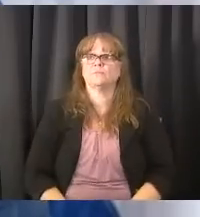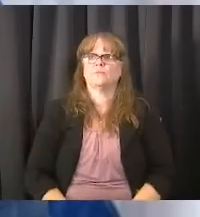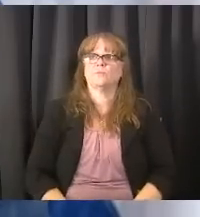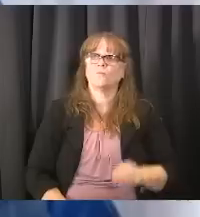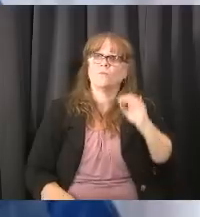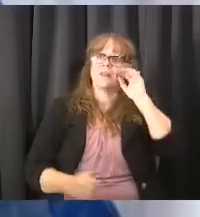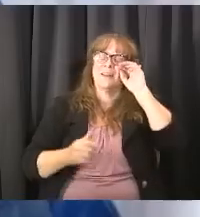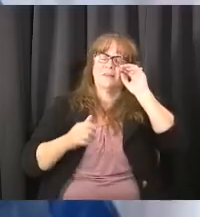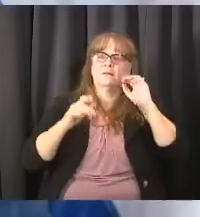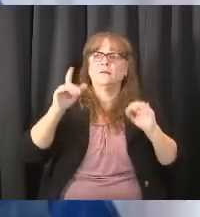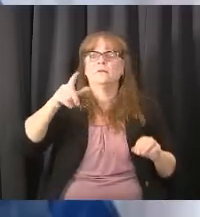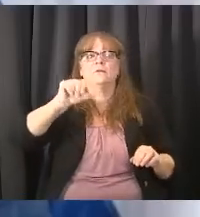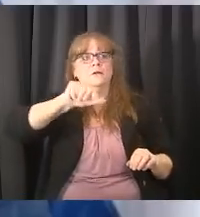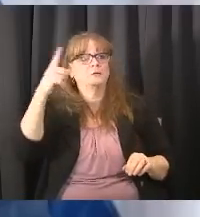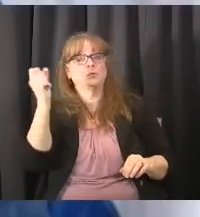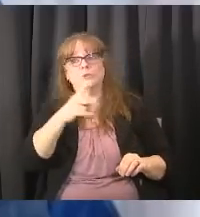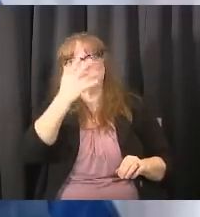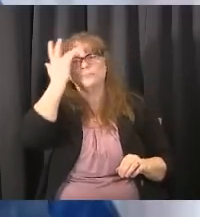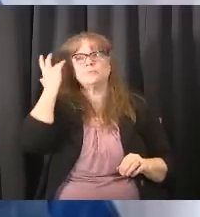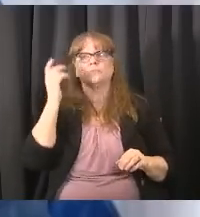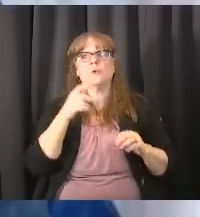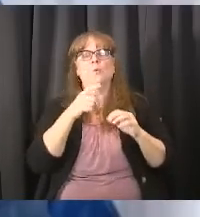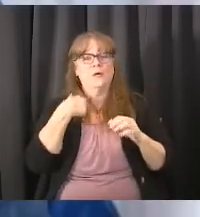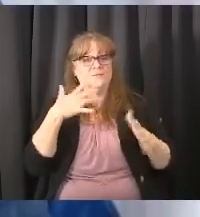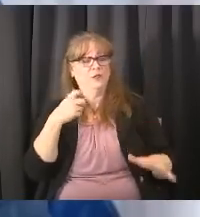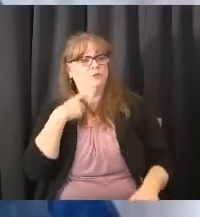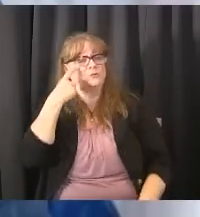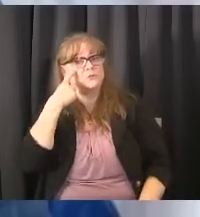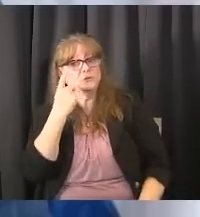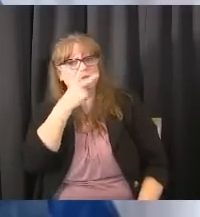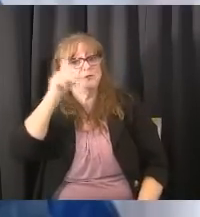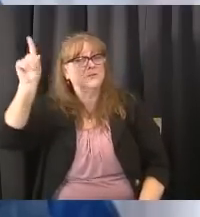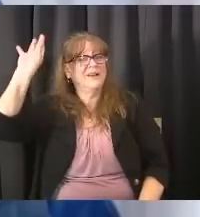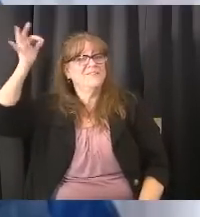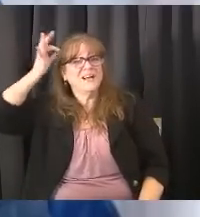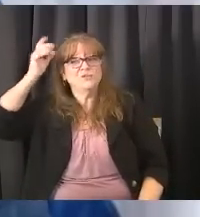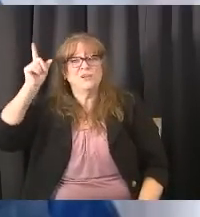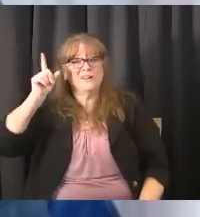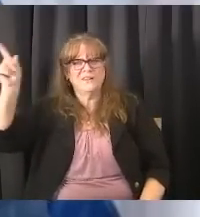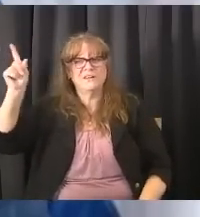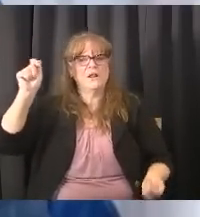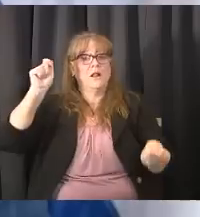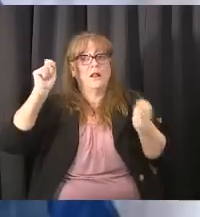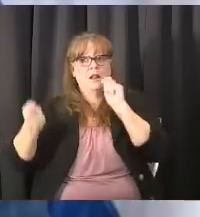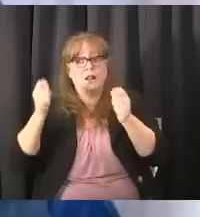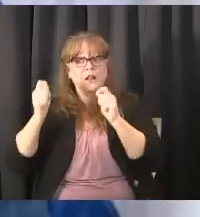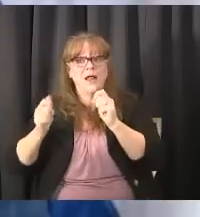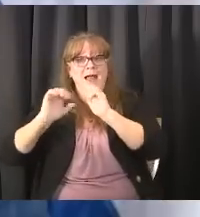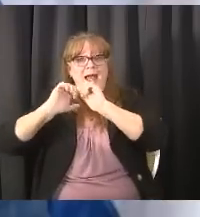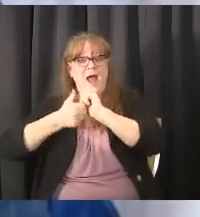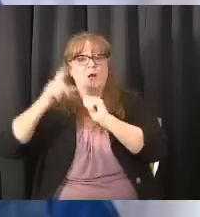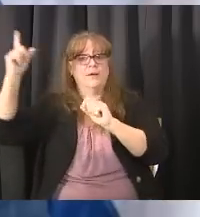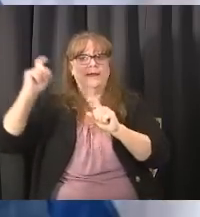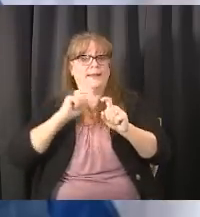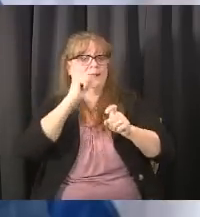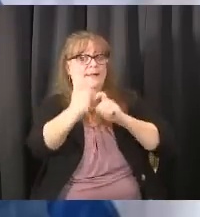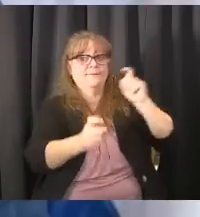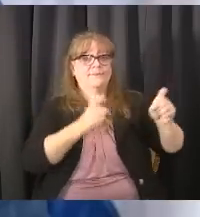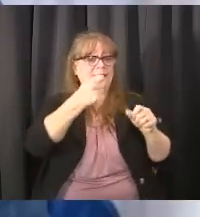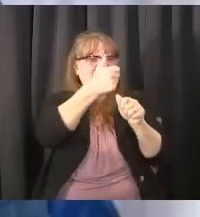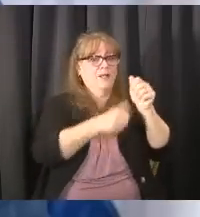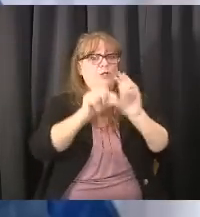they're changing how they allocate vaccine doses to the state. It's no longer going to be based on per capita. So is